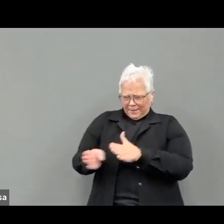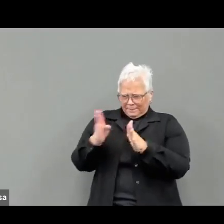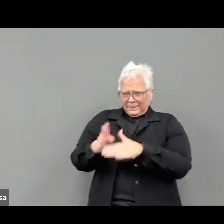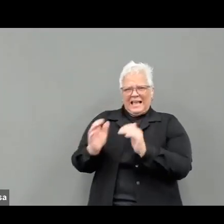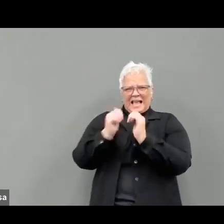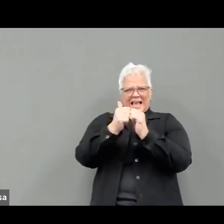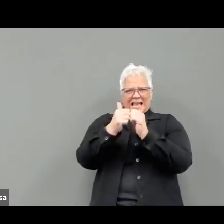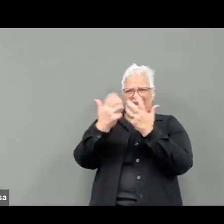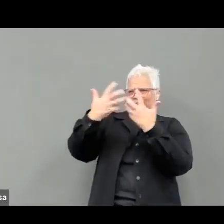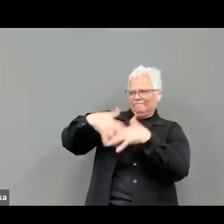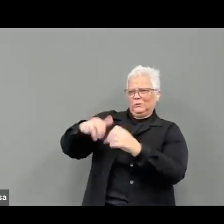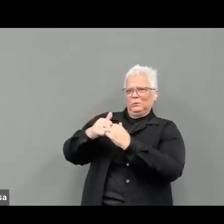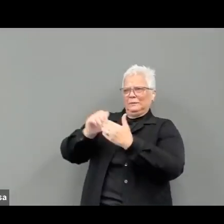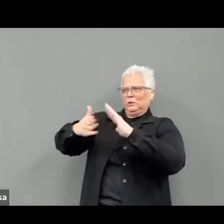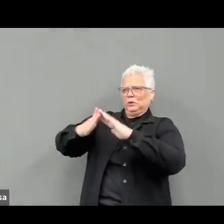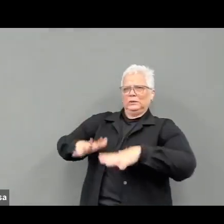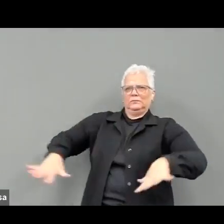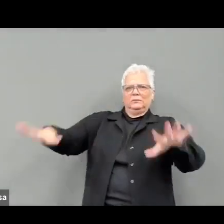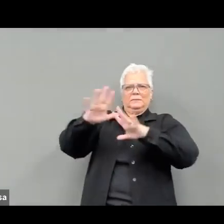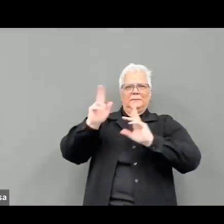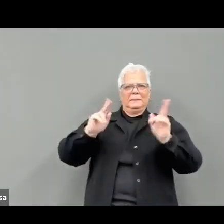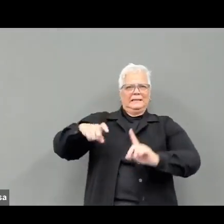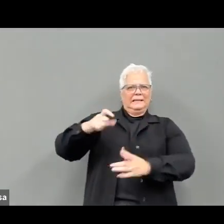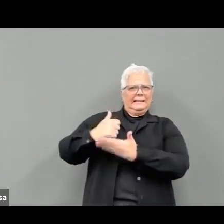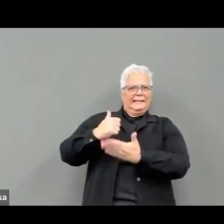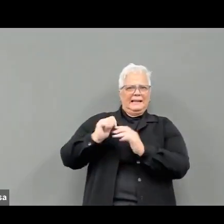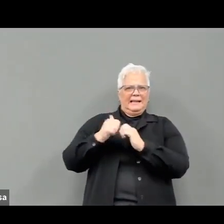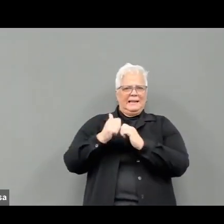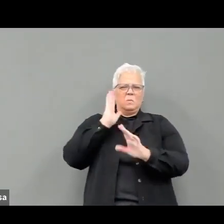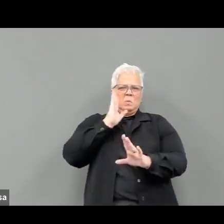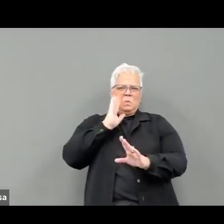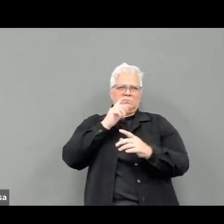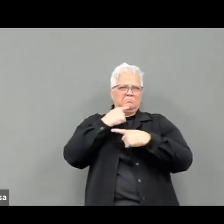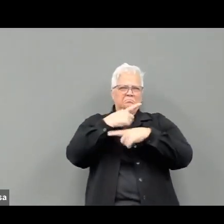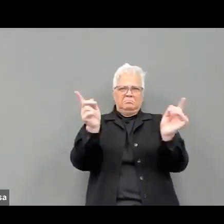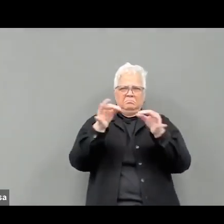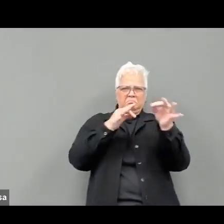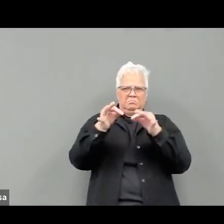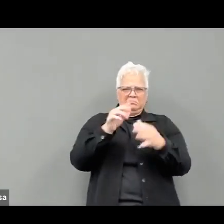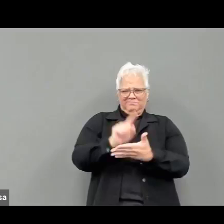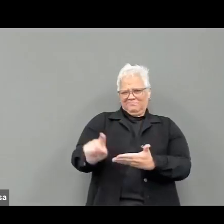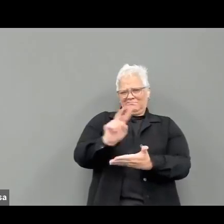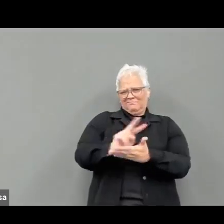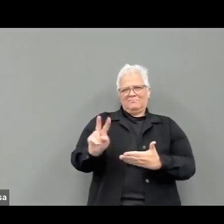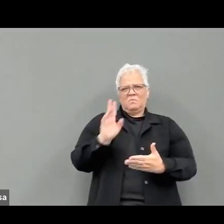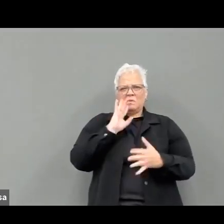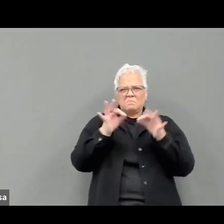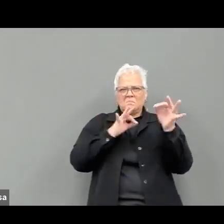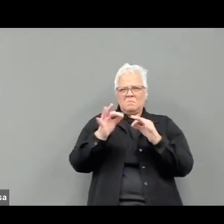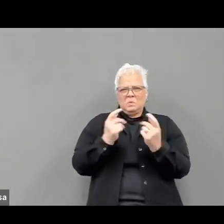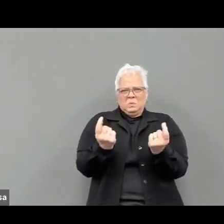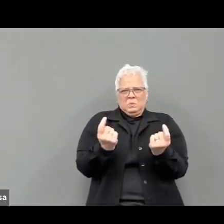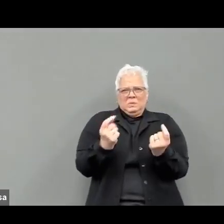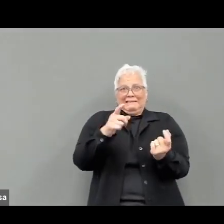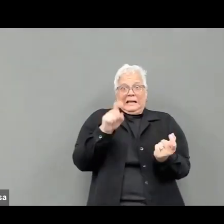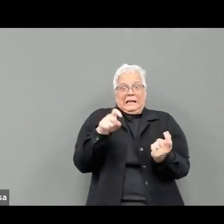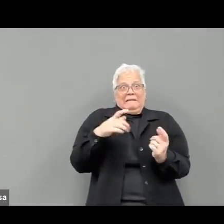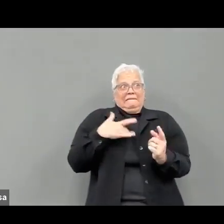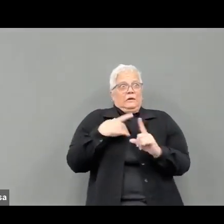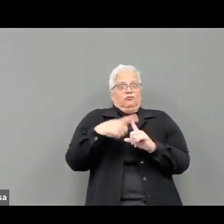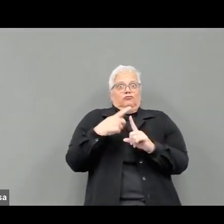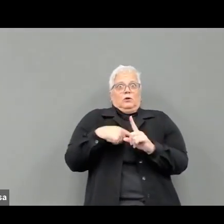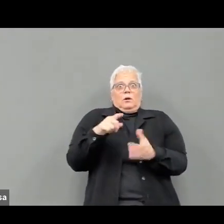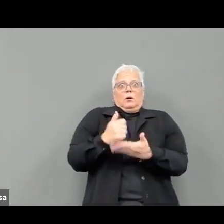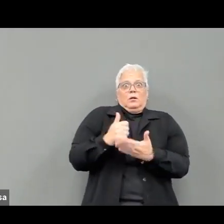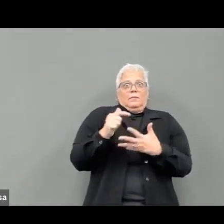cityoftulsa.org/TulsaThanksYou. Our team at the city is going, our communications team is going to cobble these videos together, and we're partnering with hospitals so that they